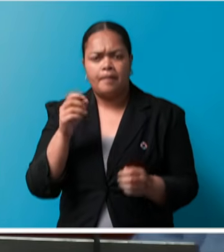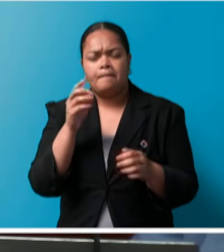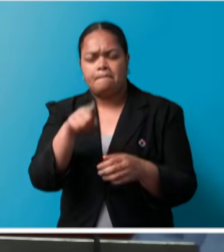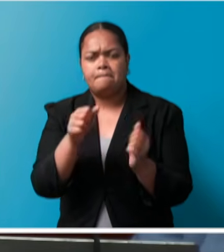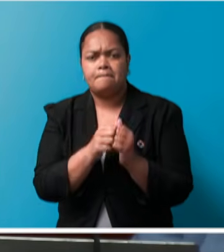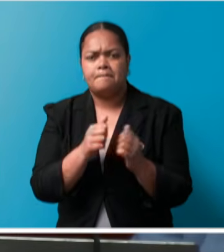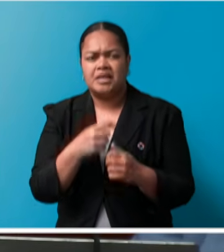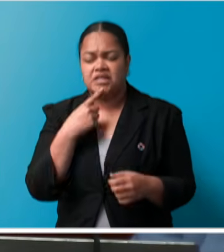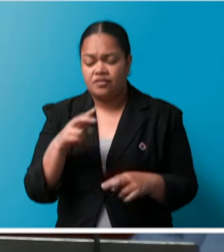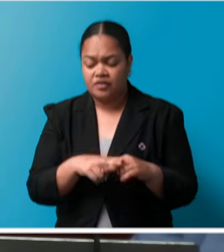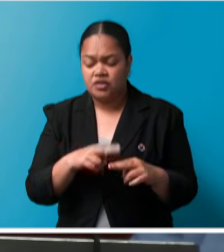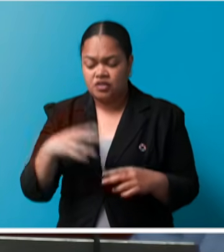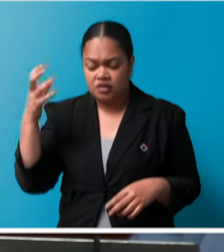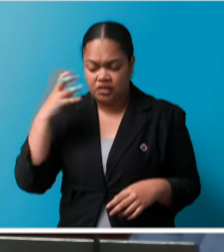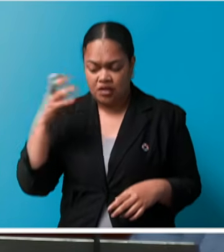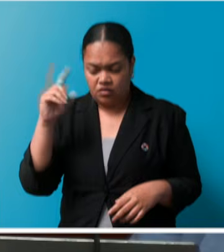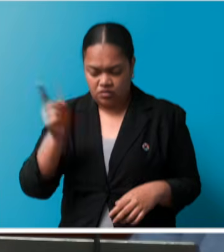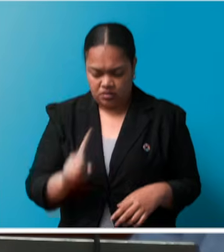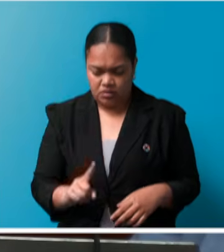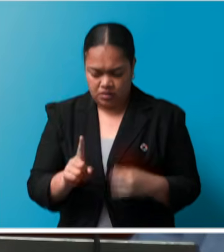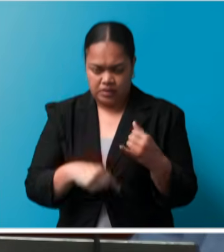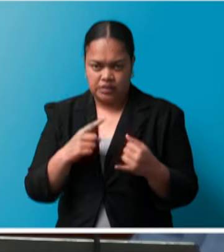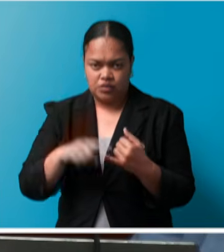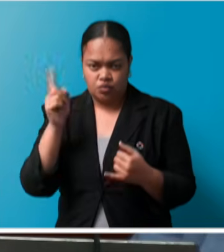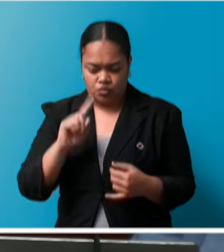believe Fiji Sun until today.